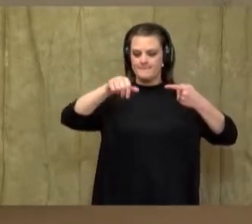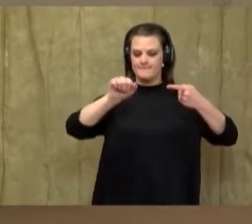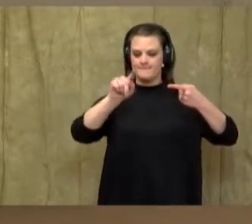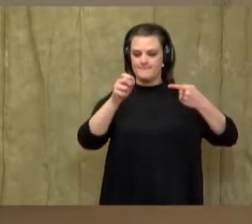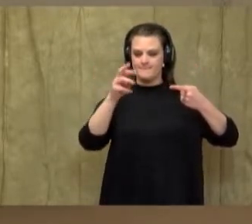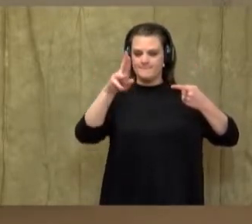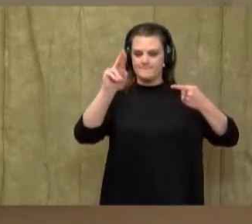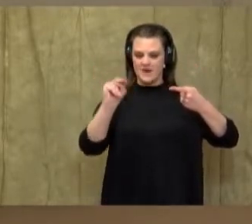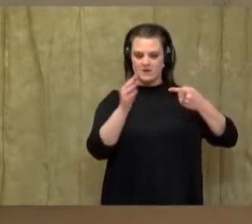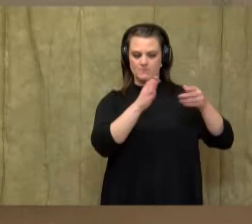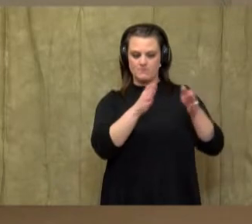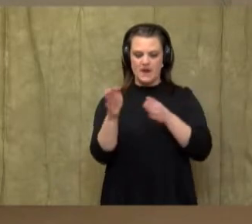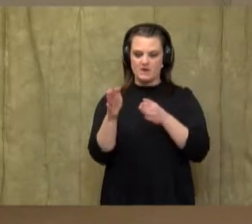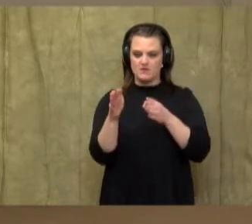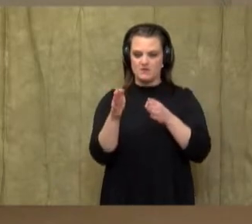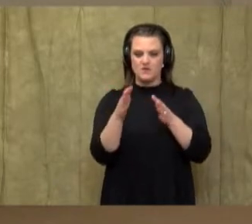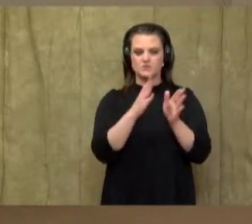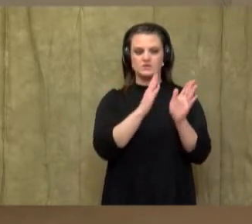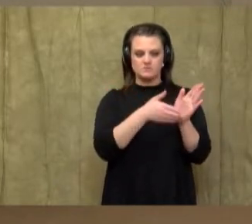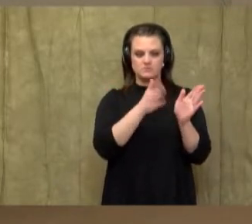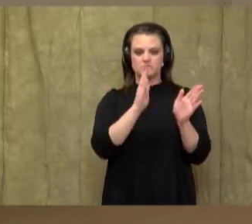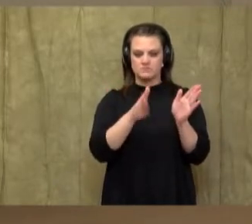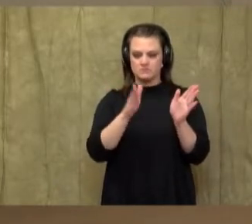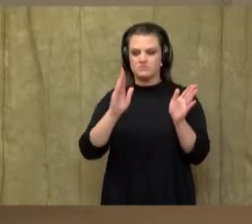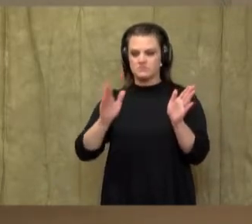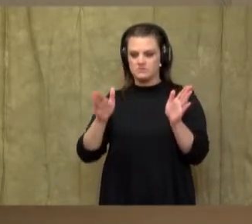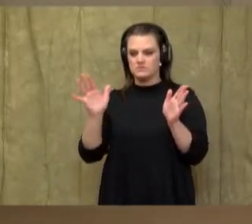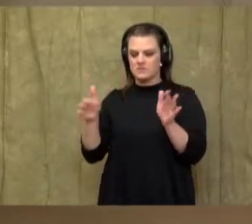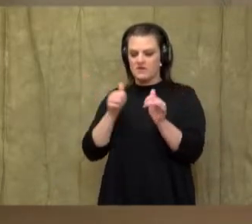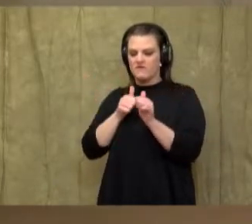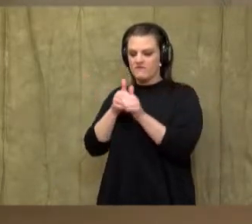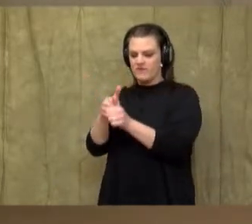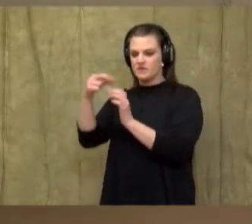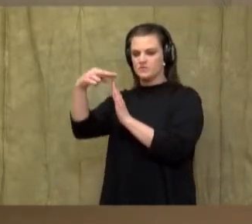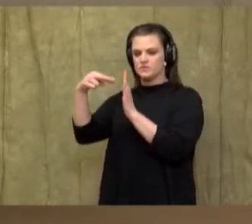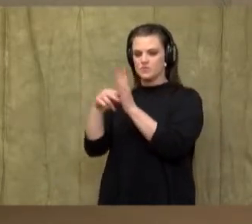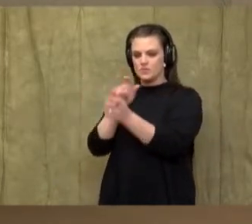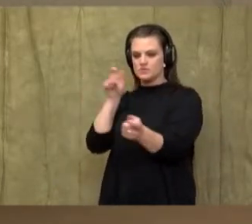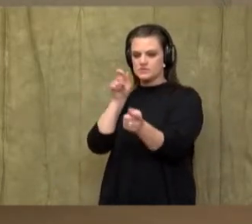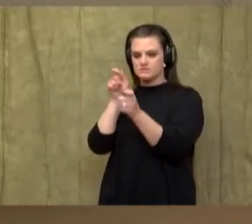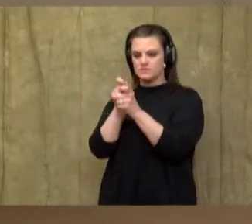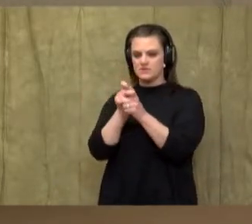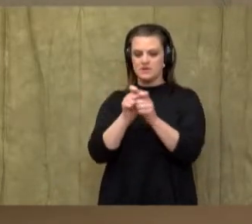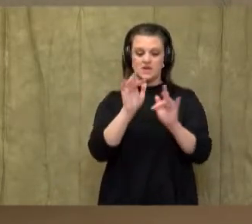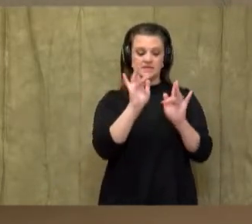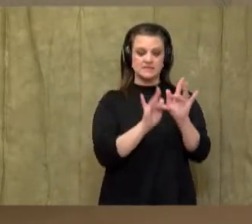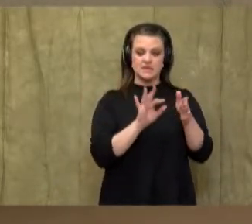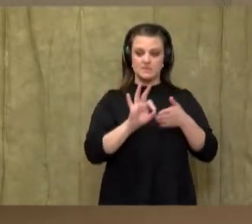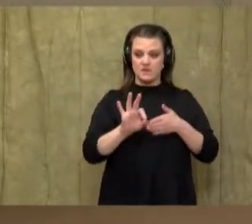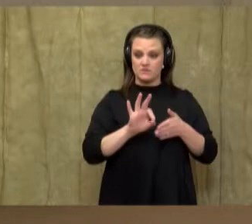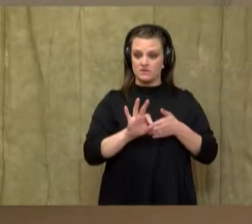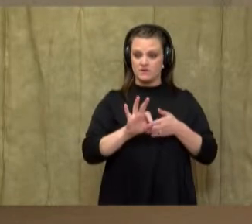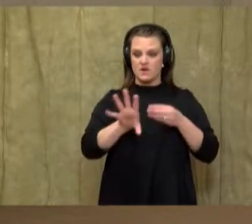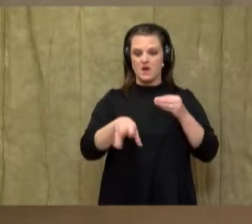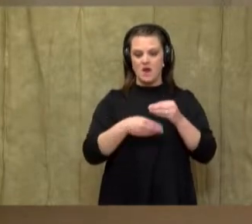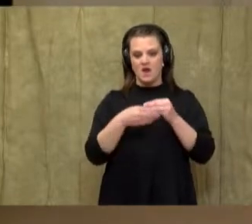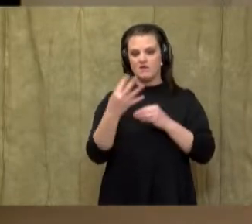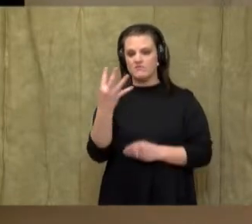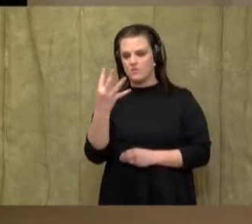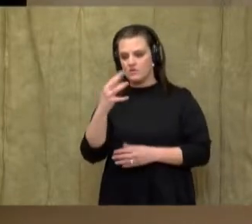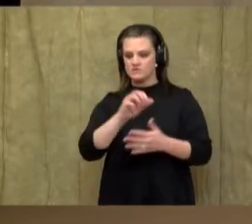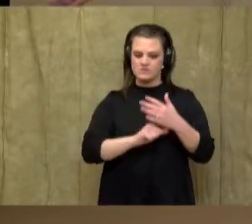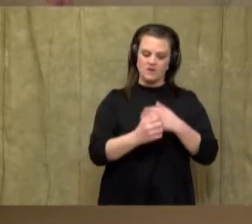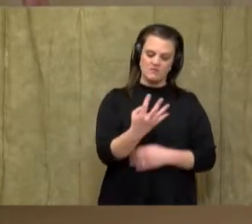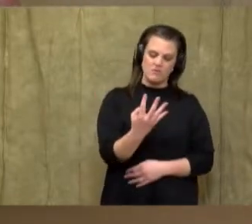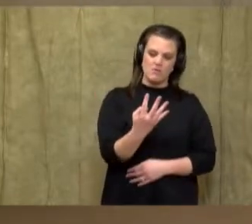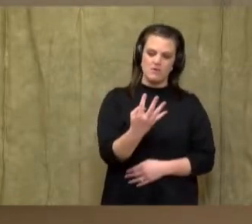a sequence of numbers or shapes that follows a specific rule. Skip counting, adding 4, subtracting